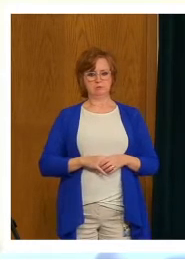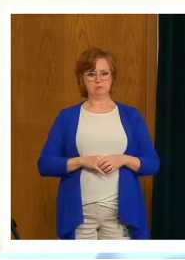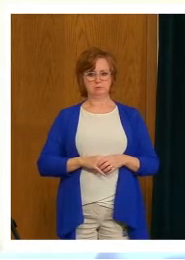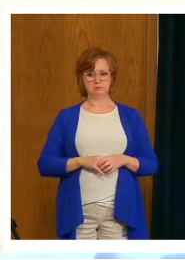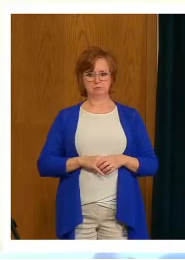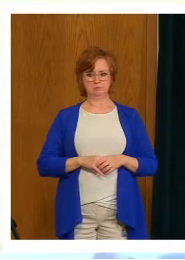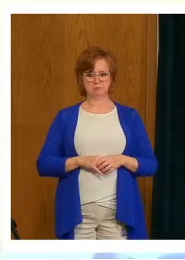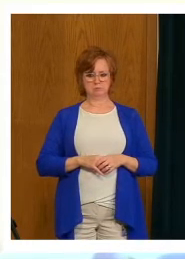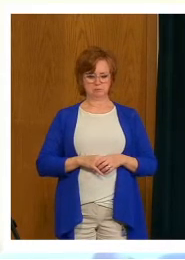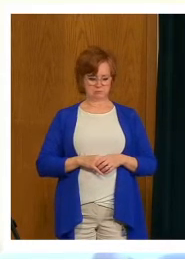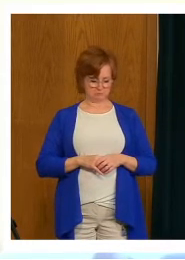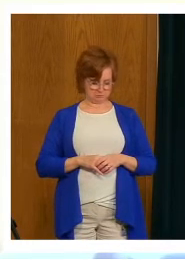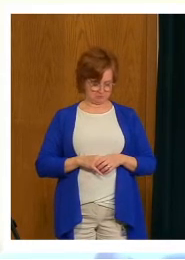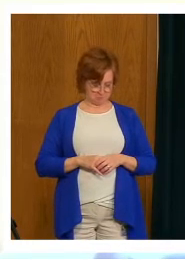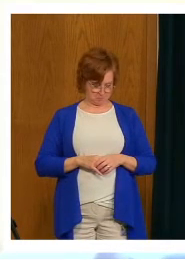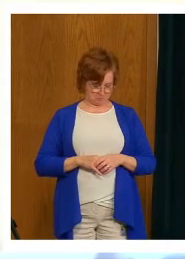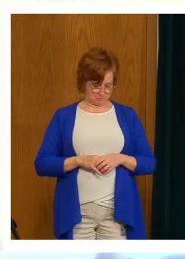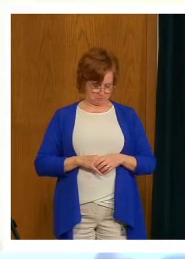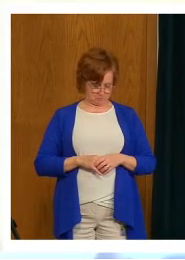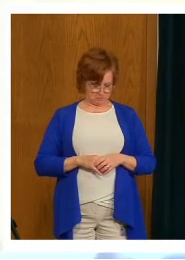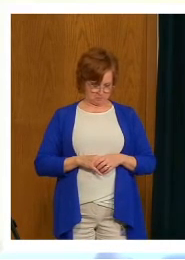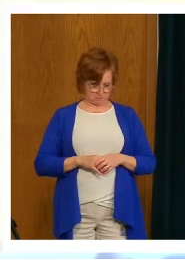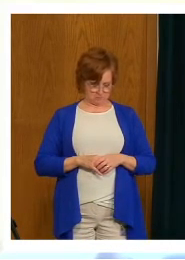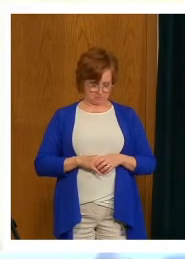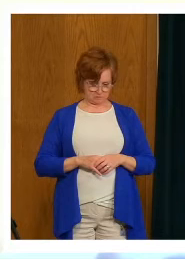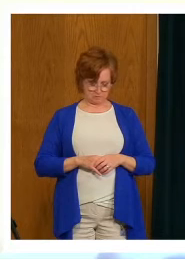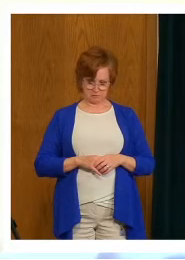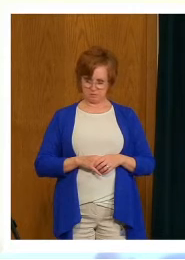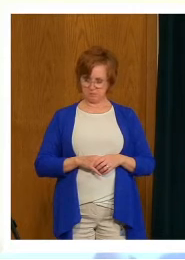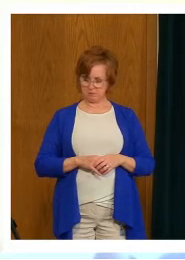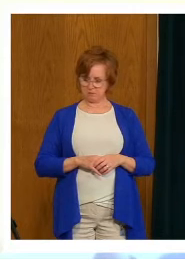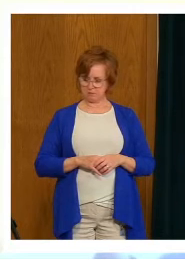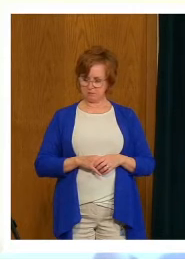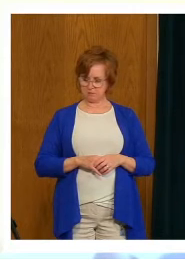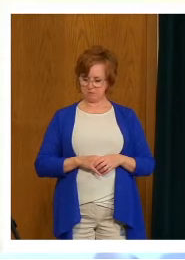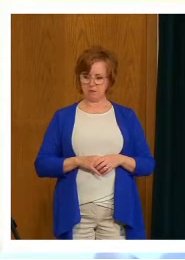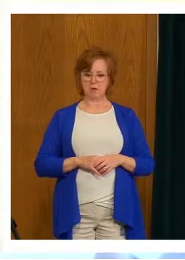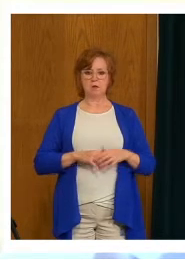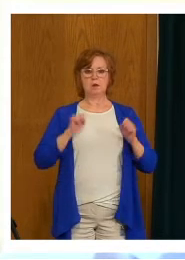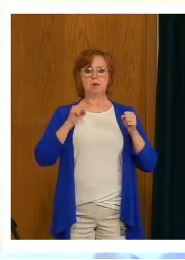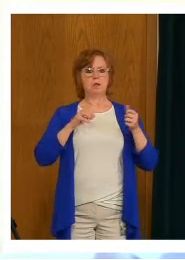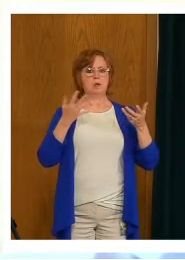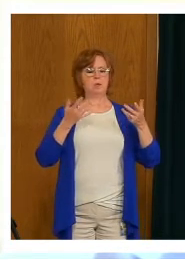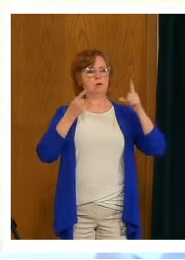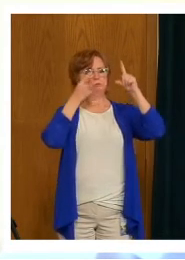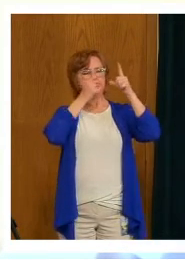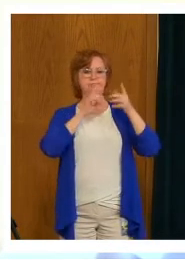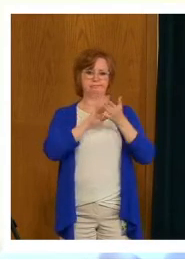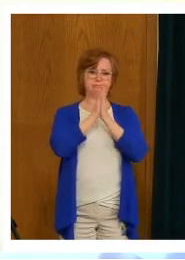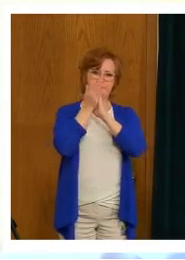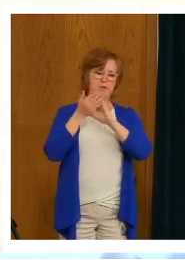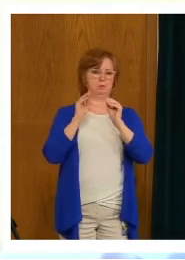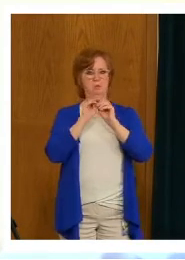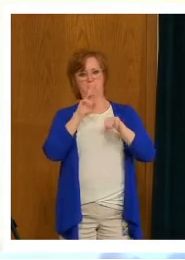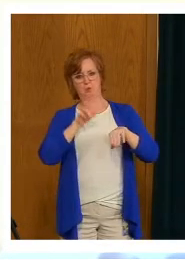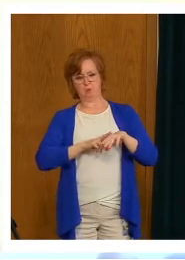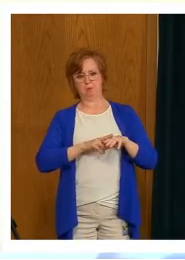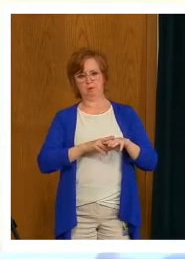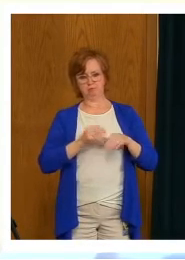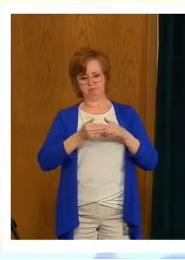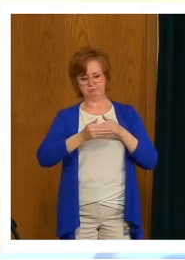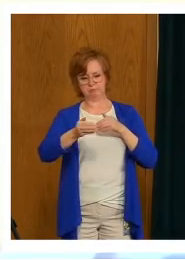behave more normally as much as possible. And like the Premier said, that won't happen